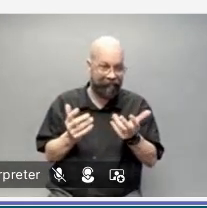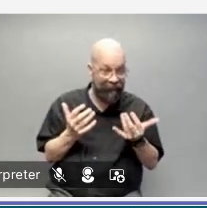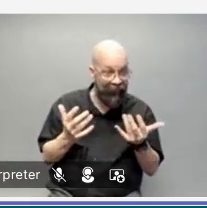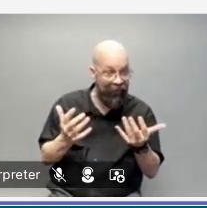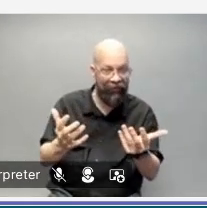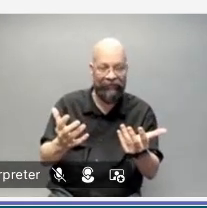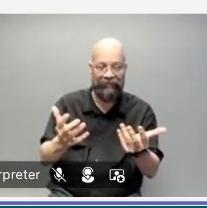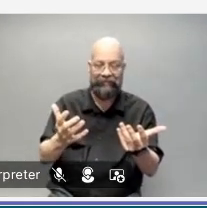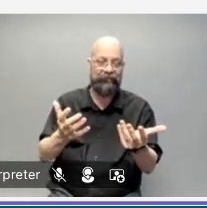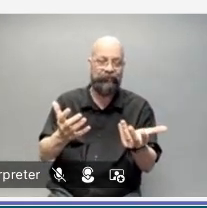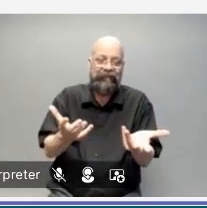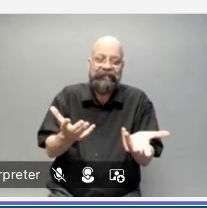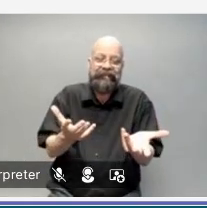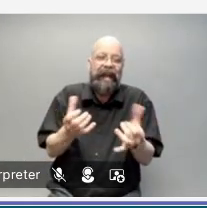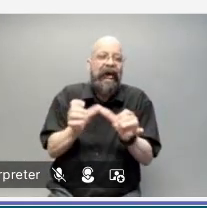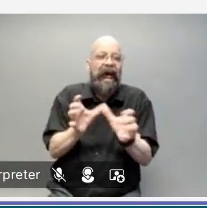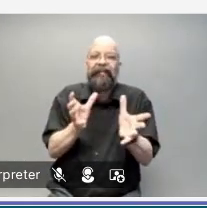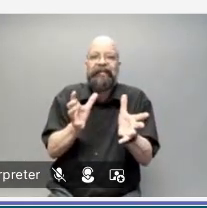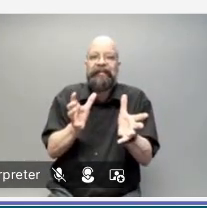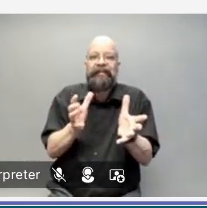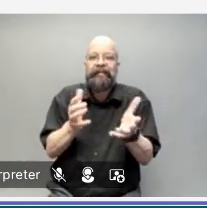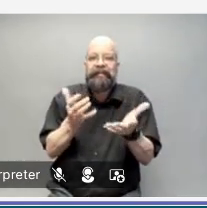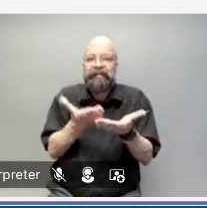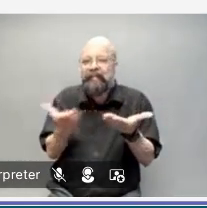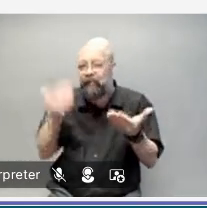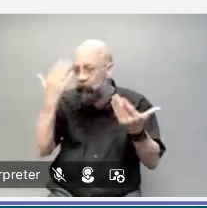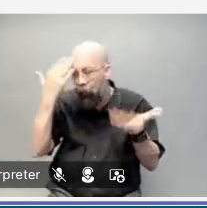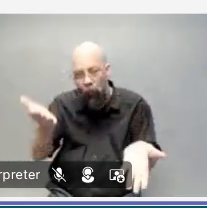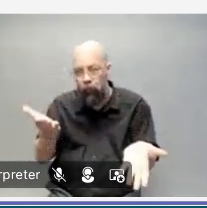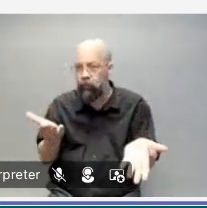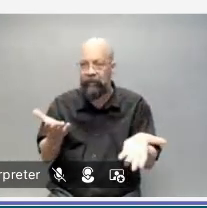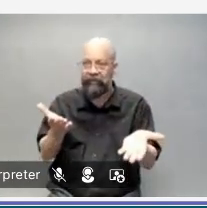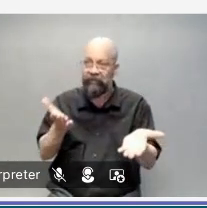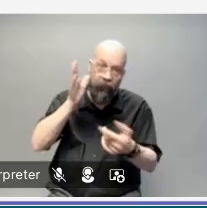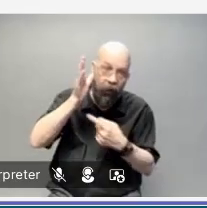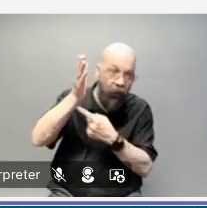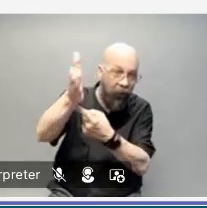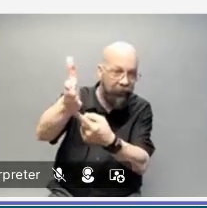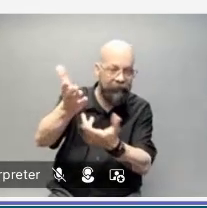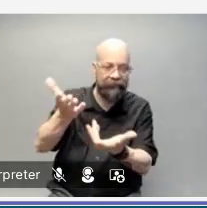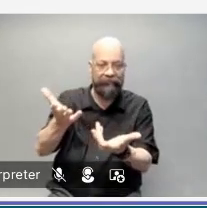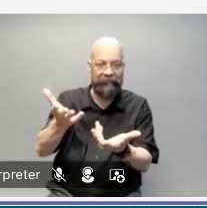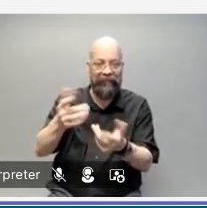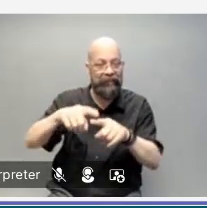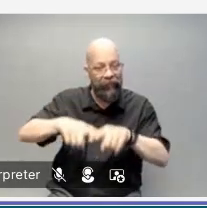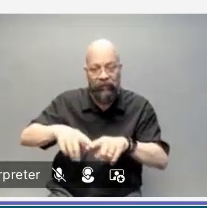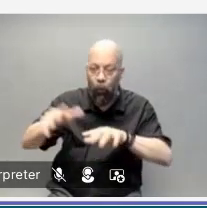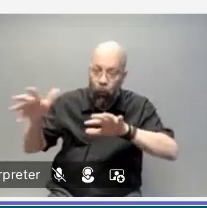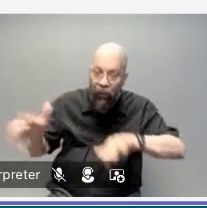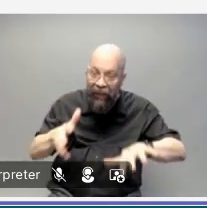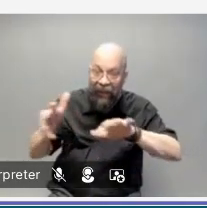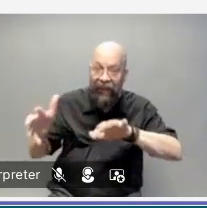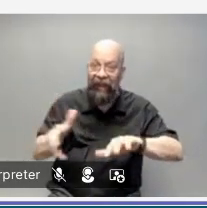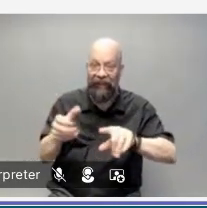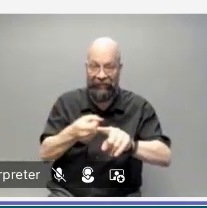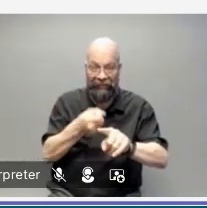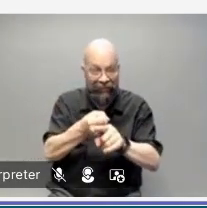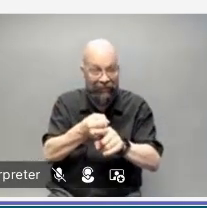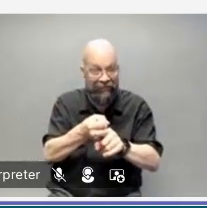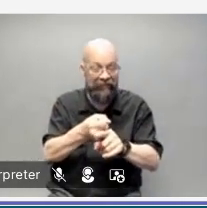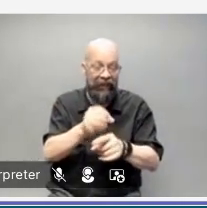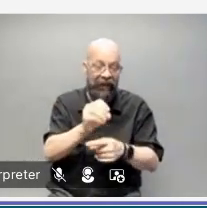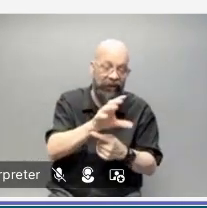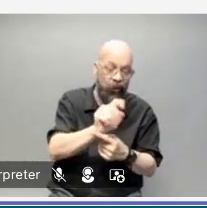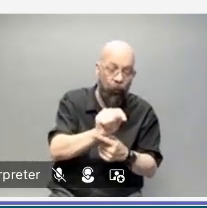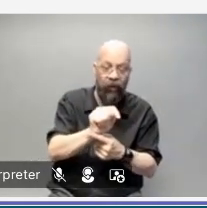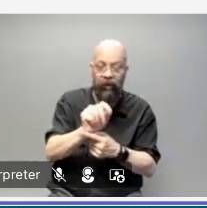it's really dependent on how much wind we get later on, and again in October and November, which coincides with